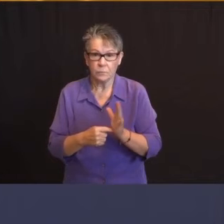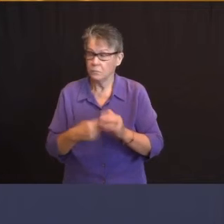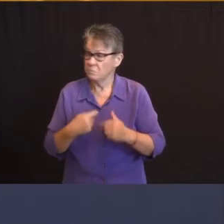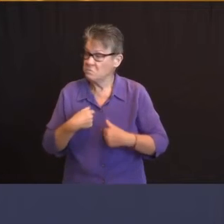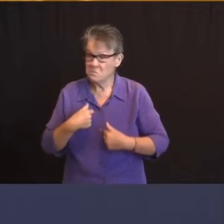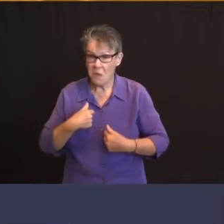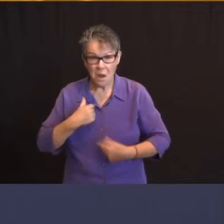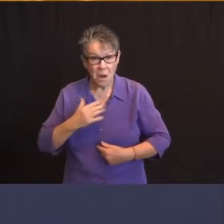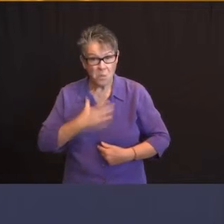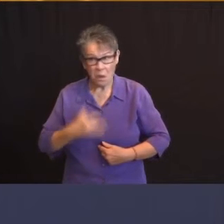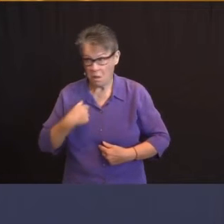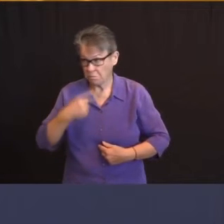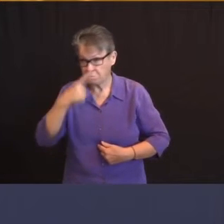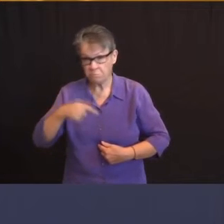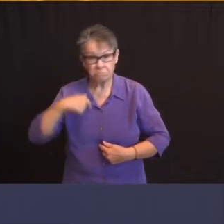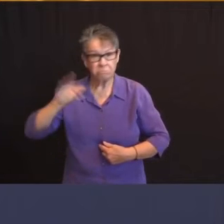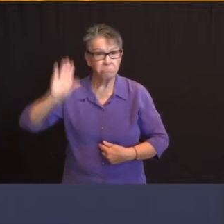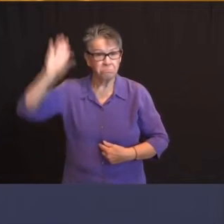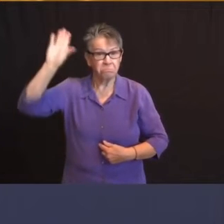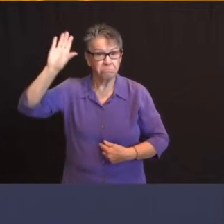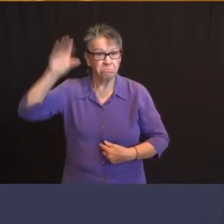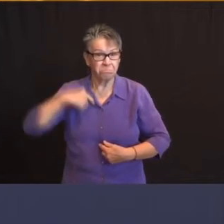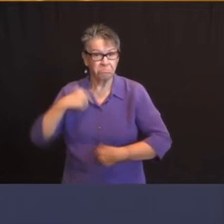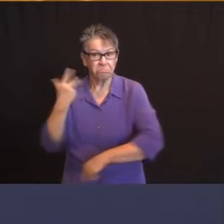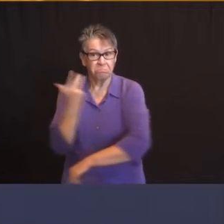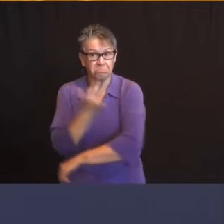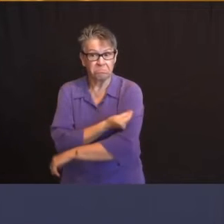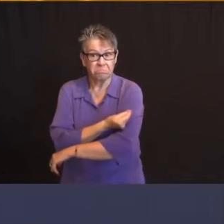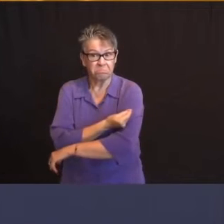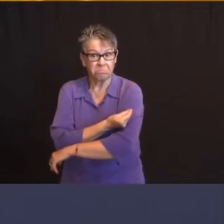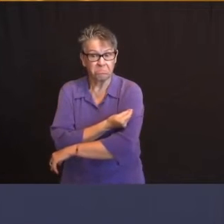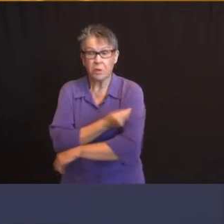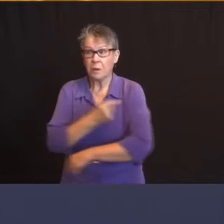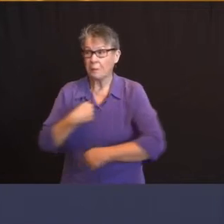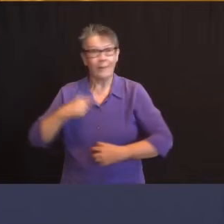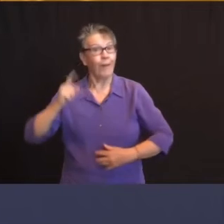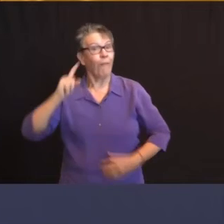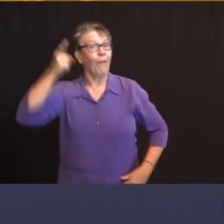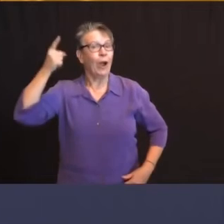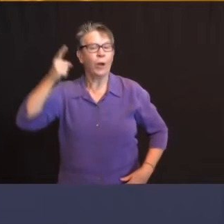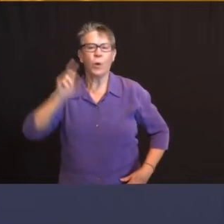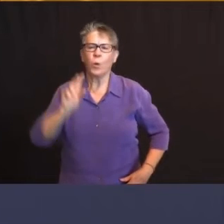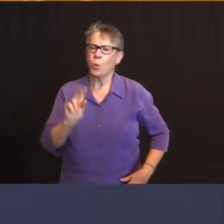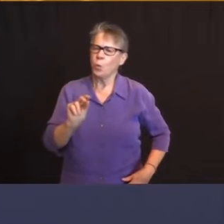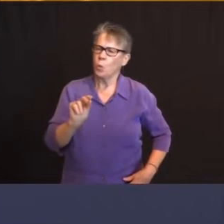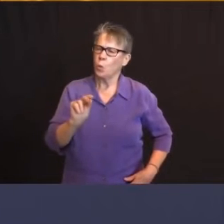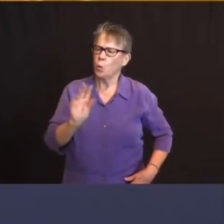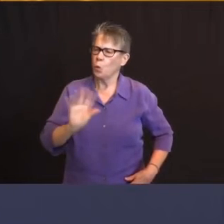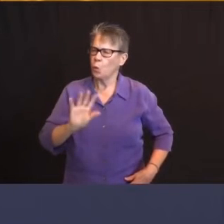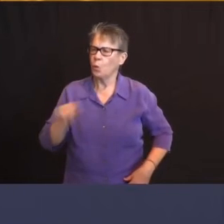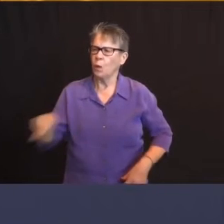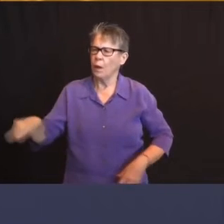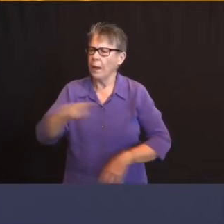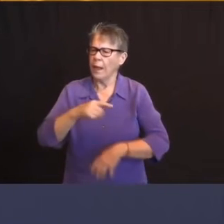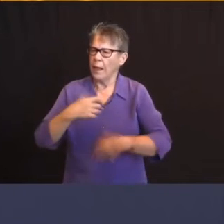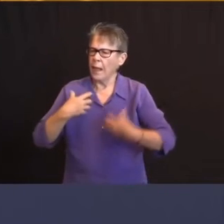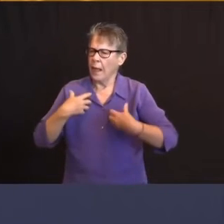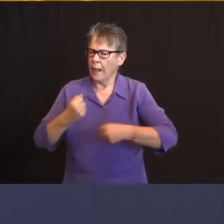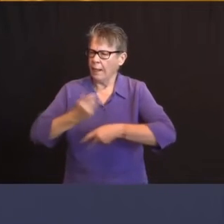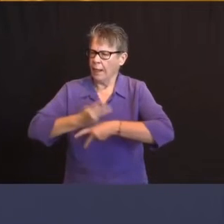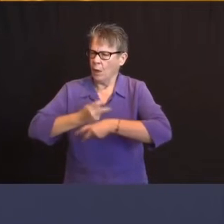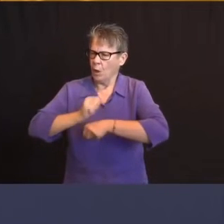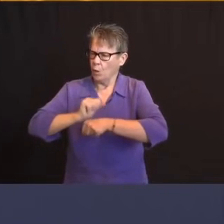from a healthcare worker or a long-term care resident. The monitoring of the 21 versus 28 days is done, I assume, Ed,